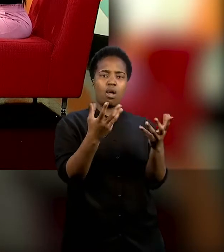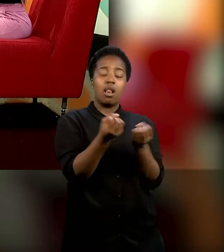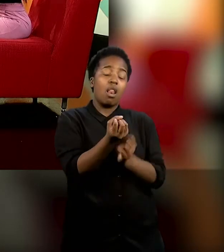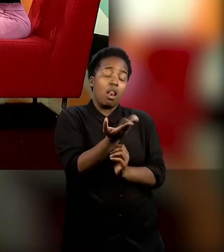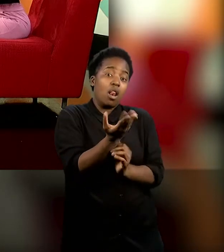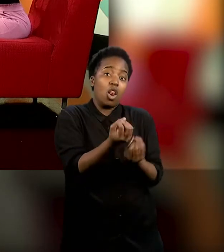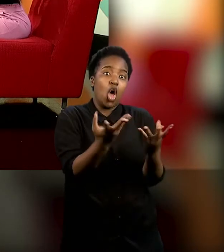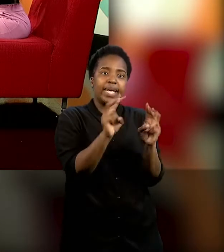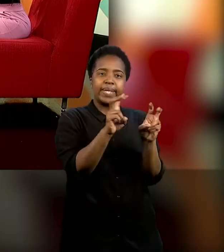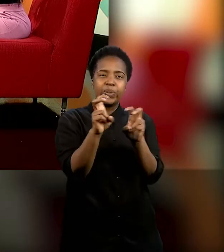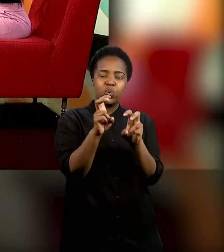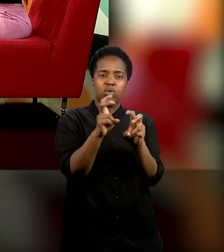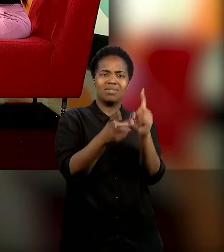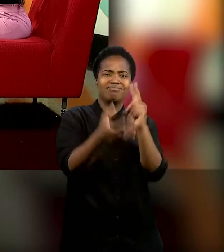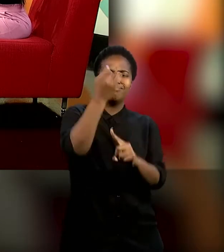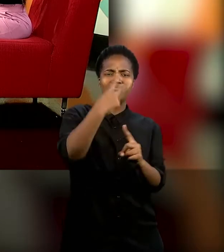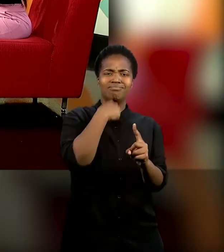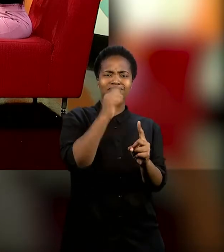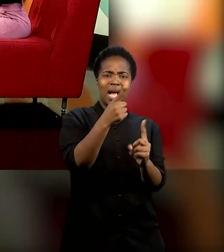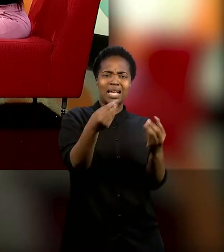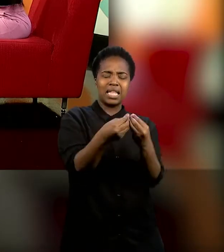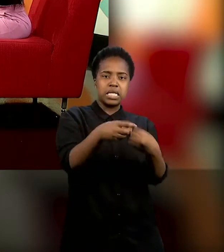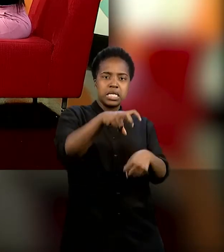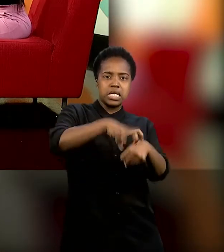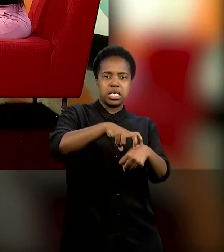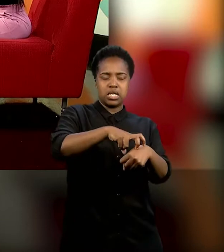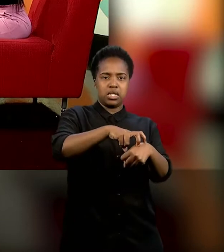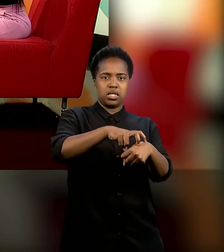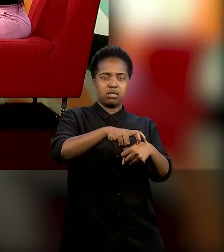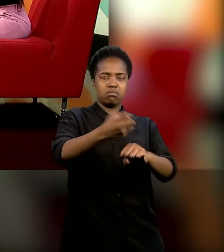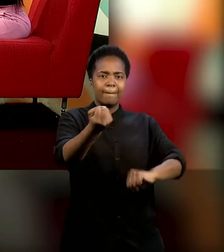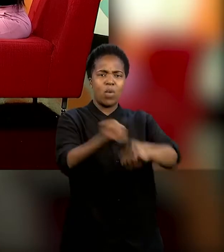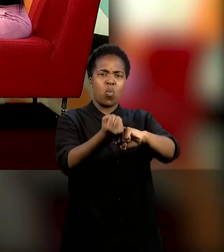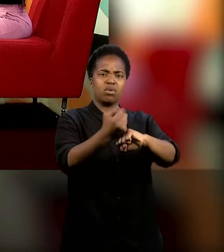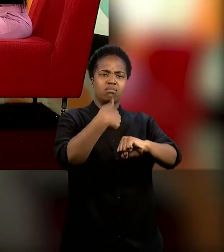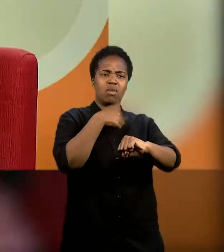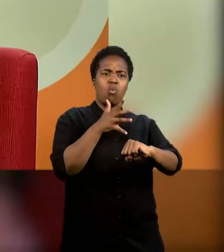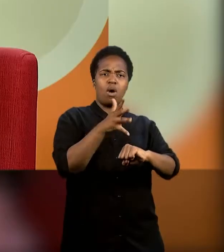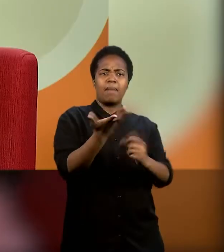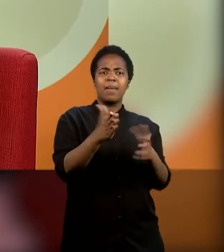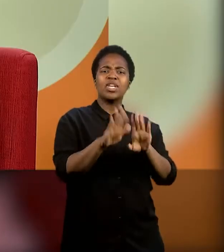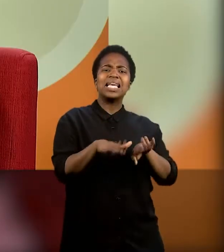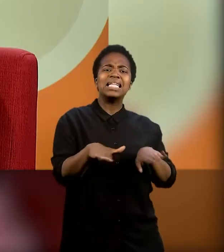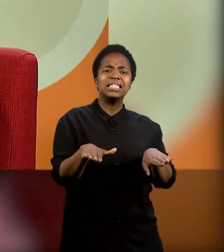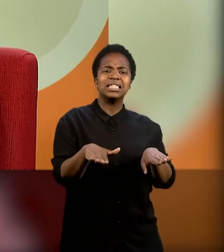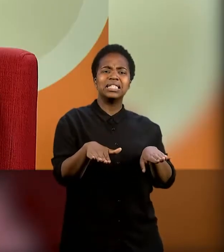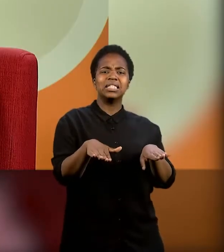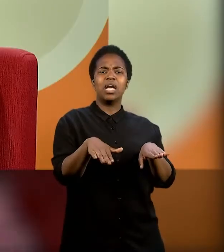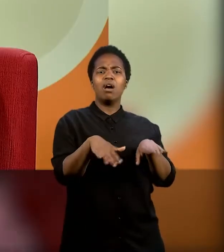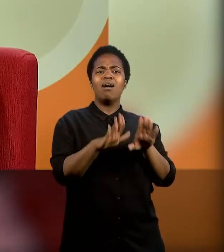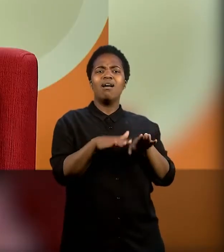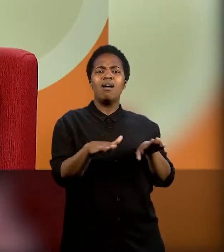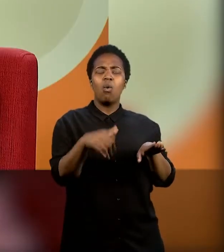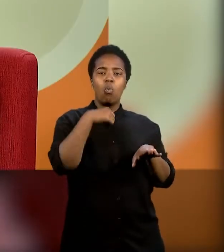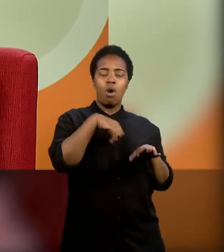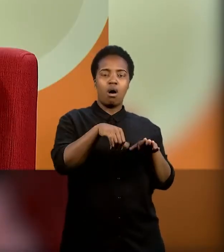there are a lot of issues where deaf people need certain support. So maybe kids, bana